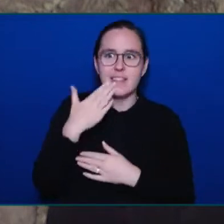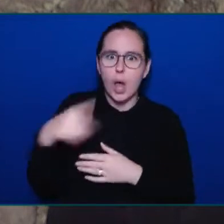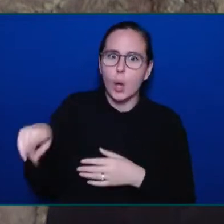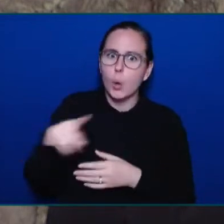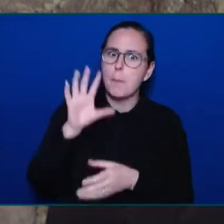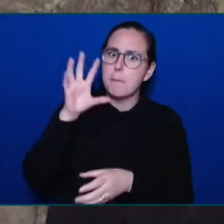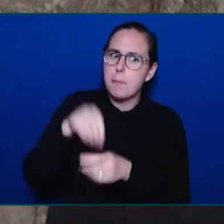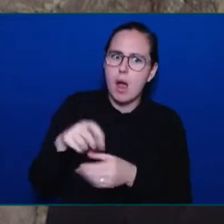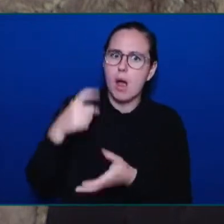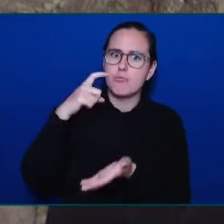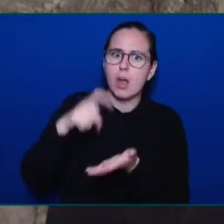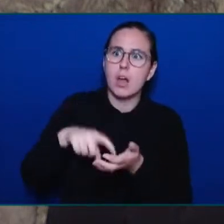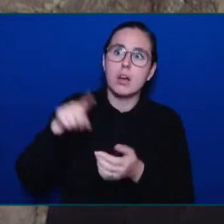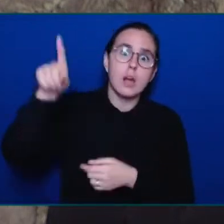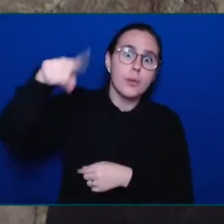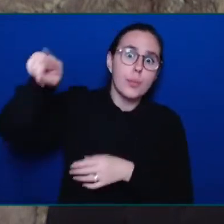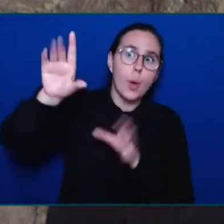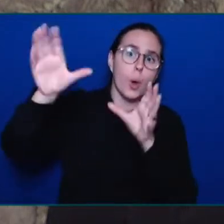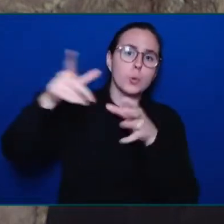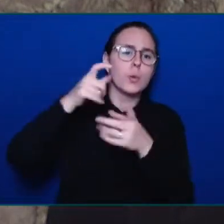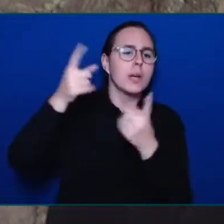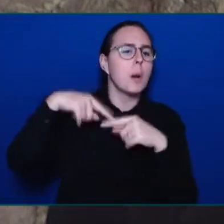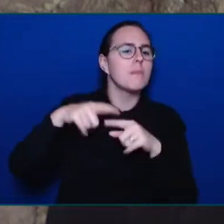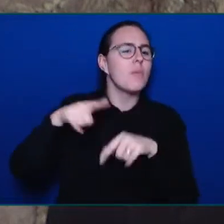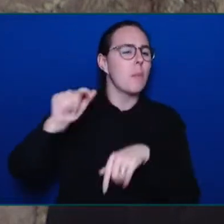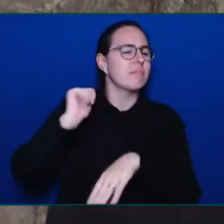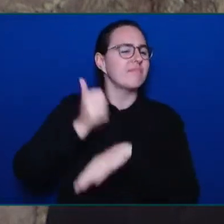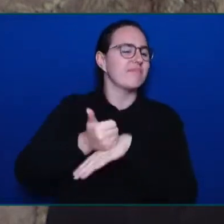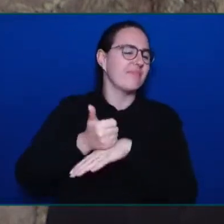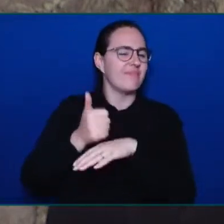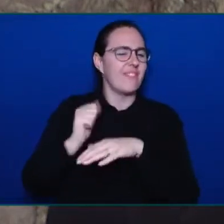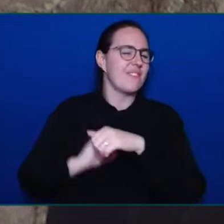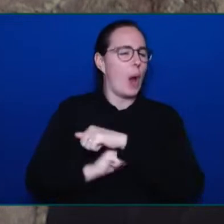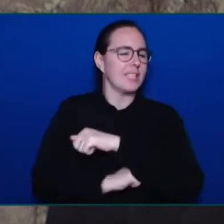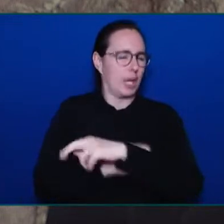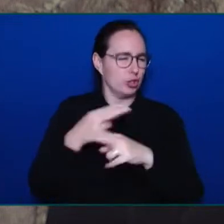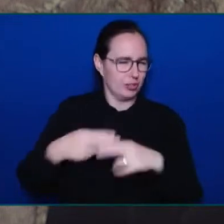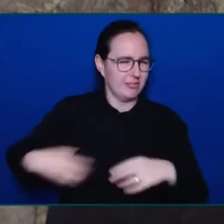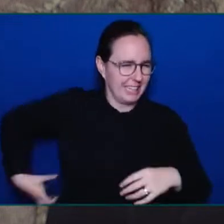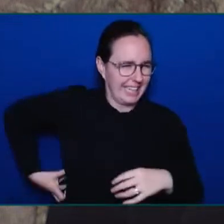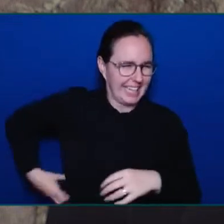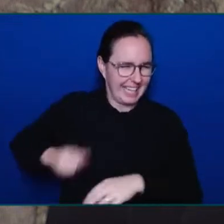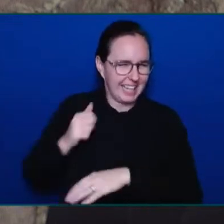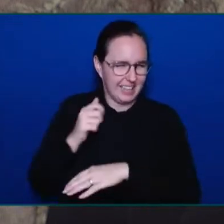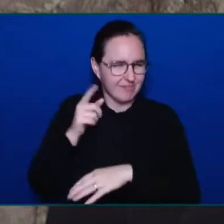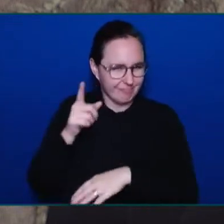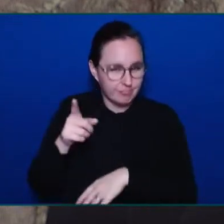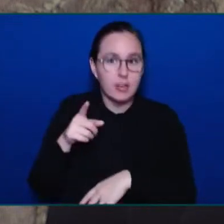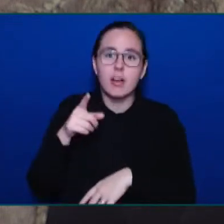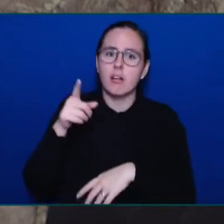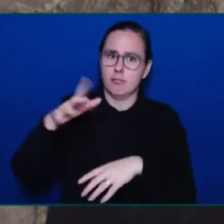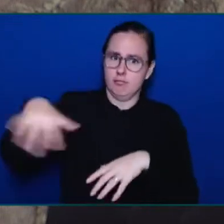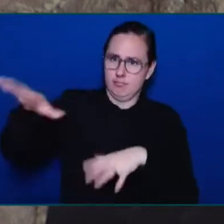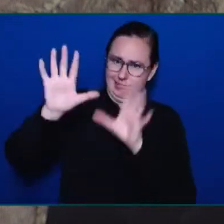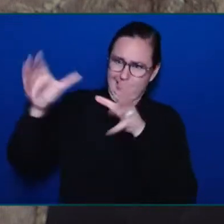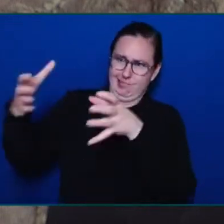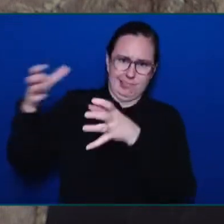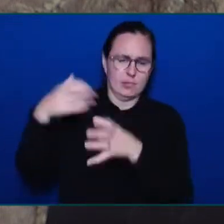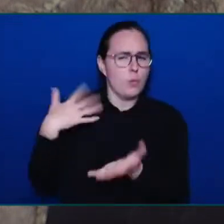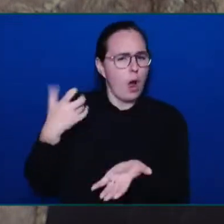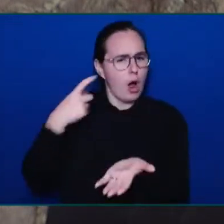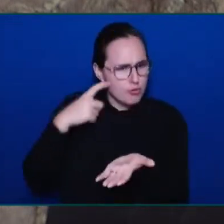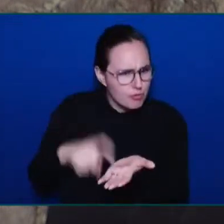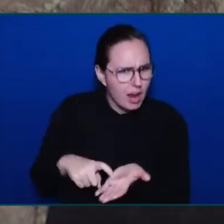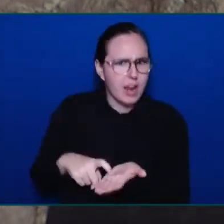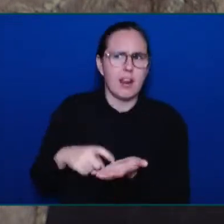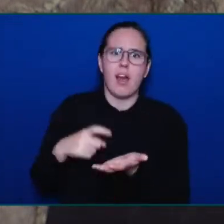We had Pia Schindler and her entire team. I want to acknowledge in particular Chief Michael